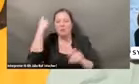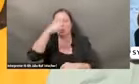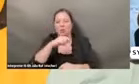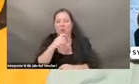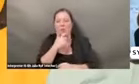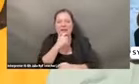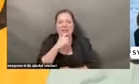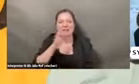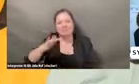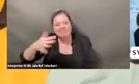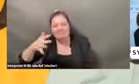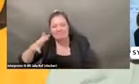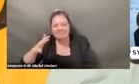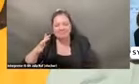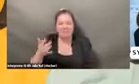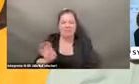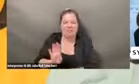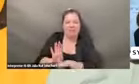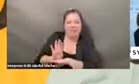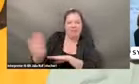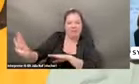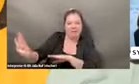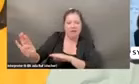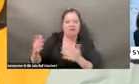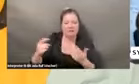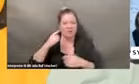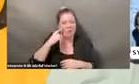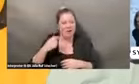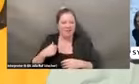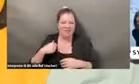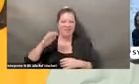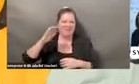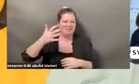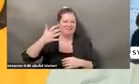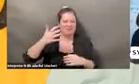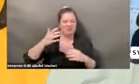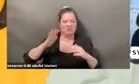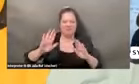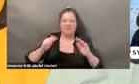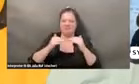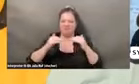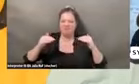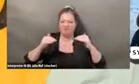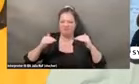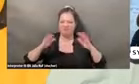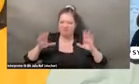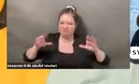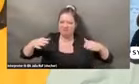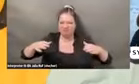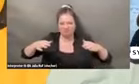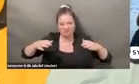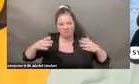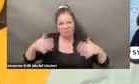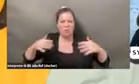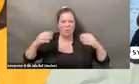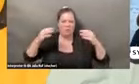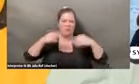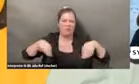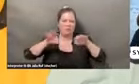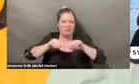and collaboration at national level is important to reach all corners of Europe.